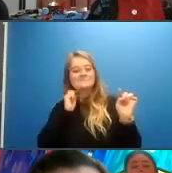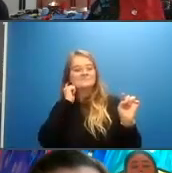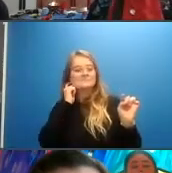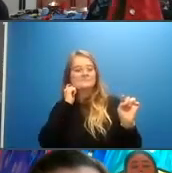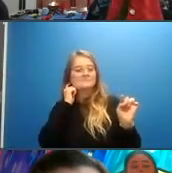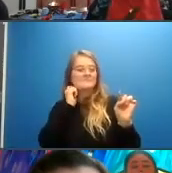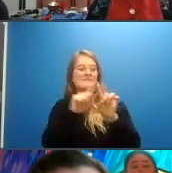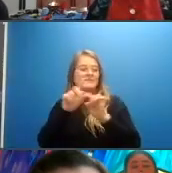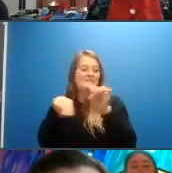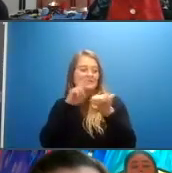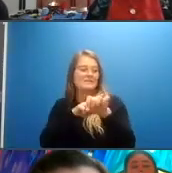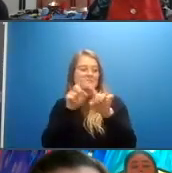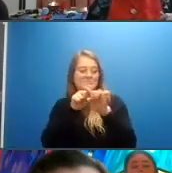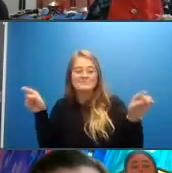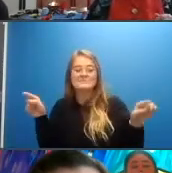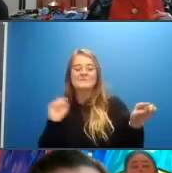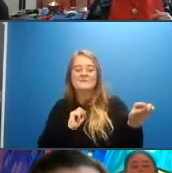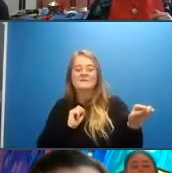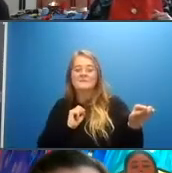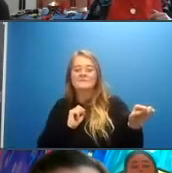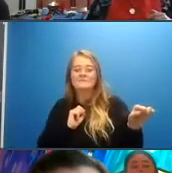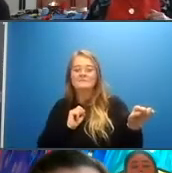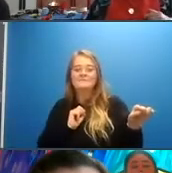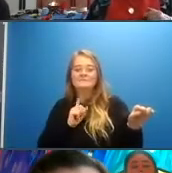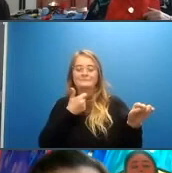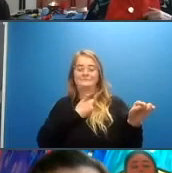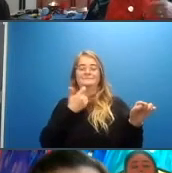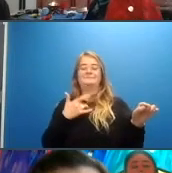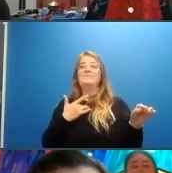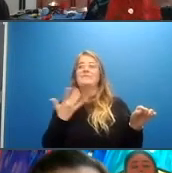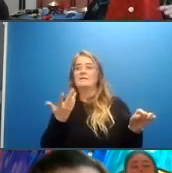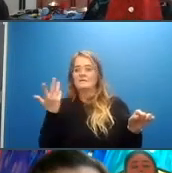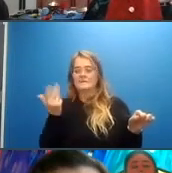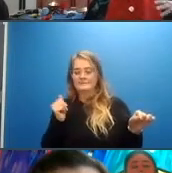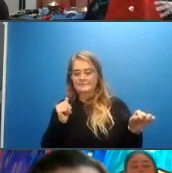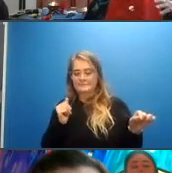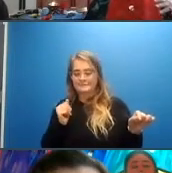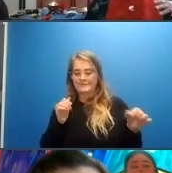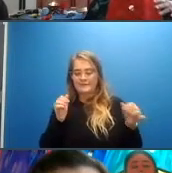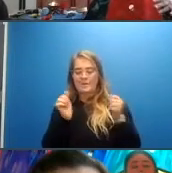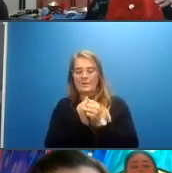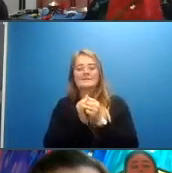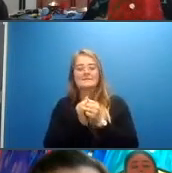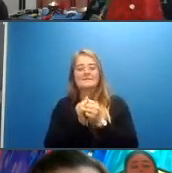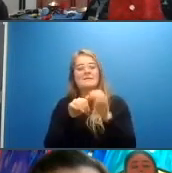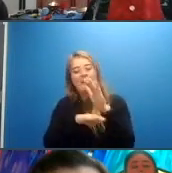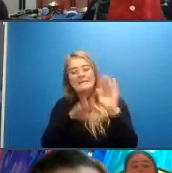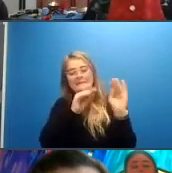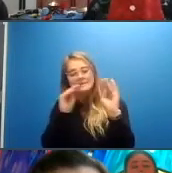Canada, across Turtle Island. And I think that having these basic teachings